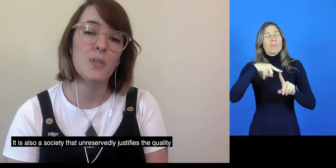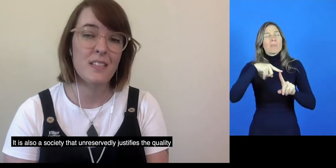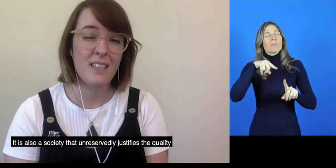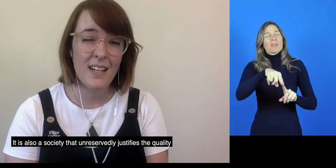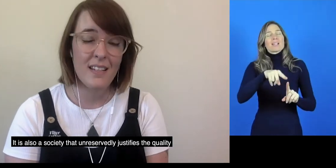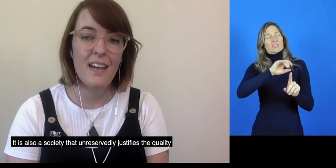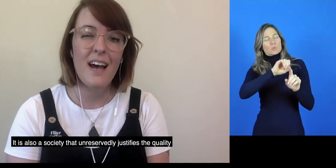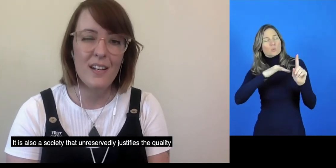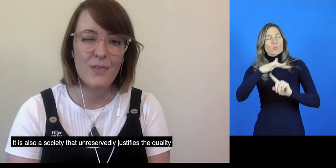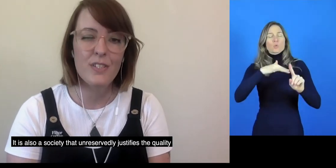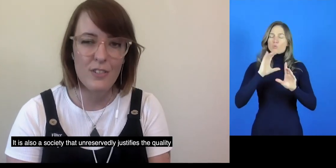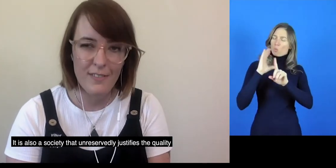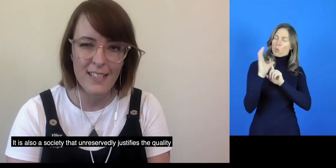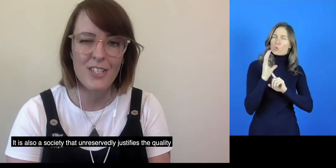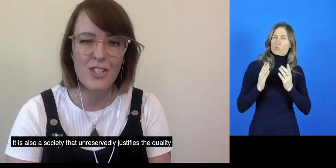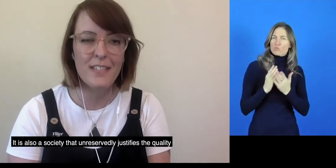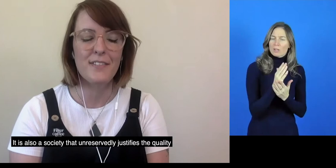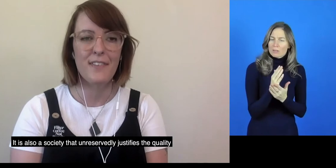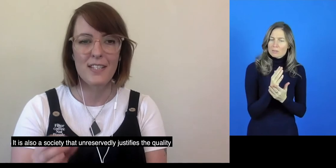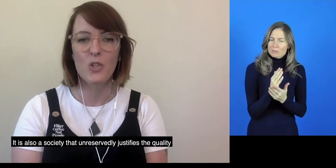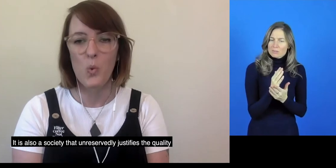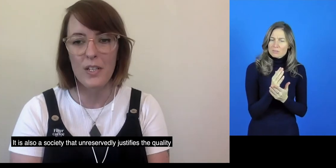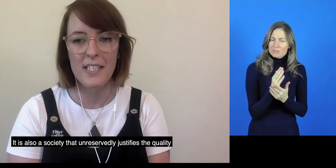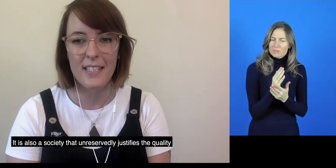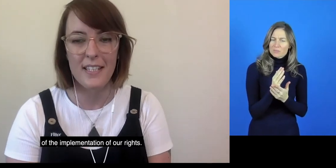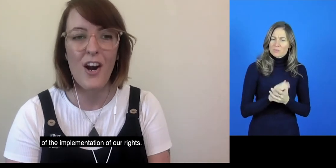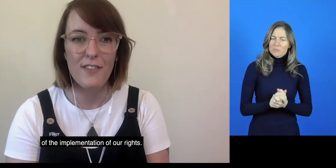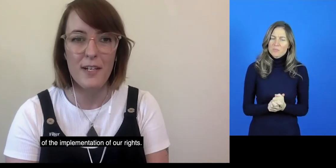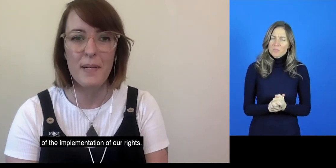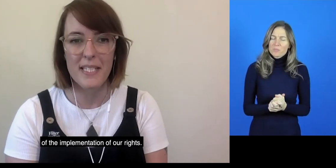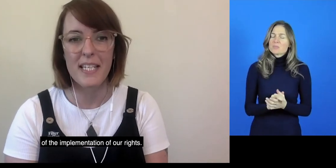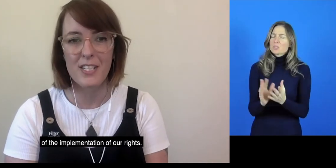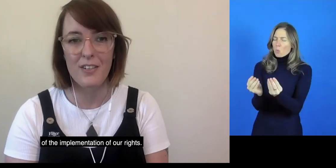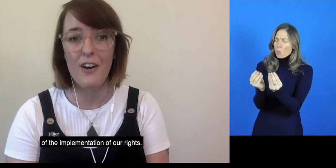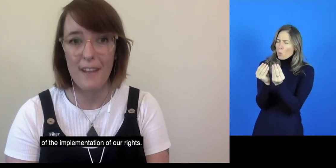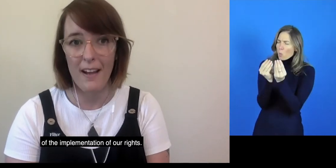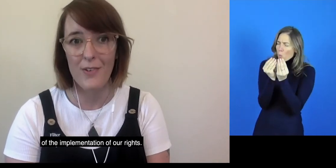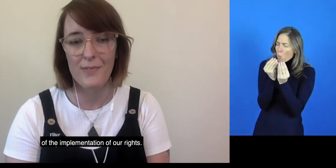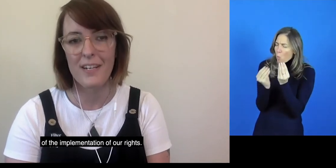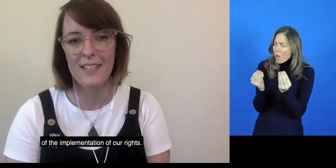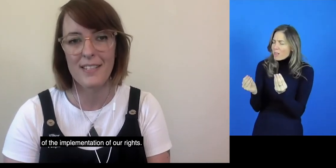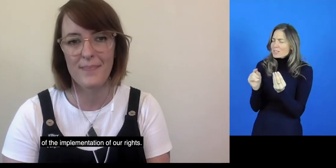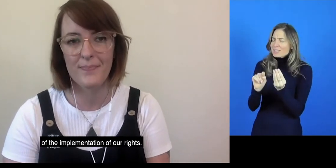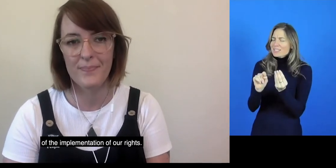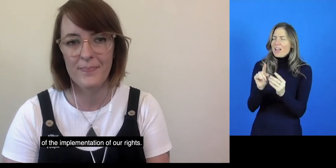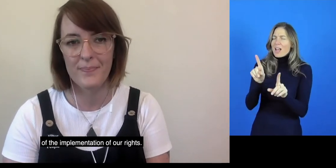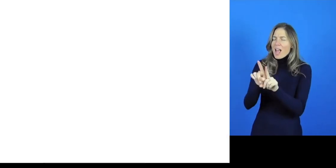also a society that unreservedly justifies the quality of the implementation of our